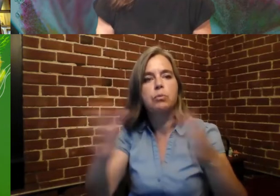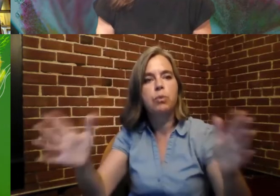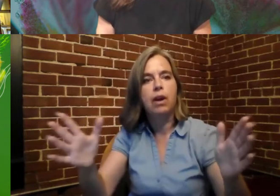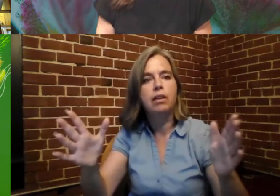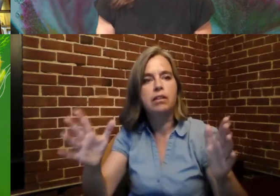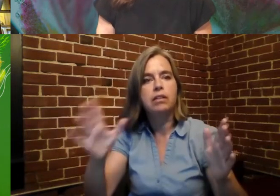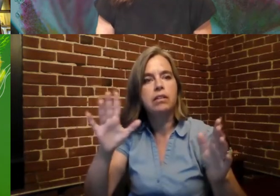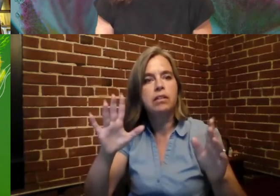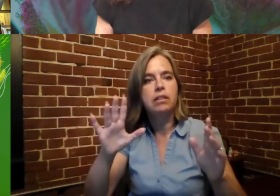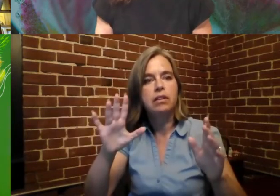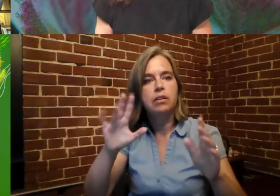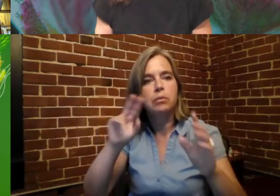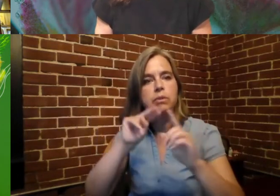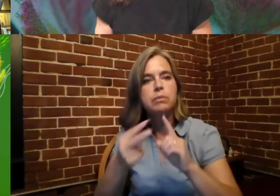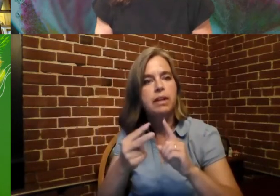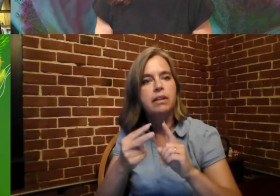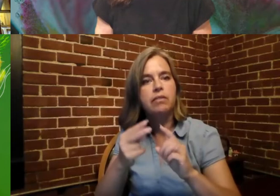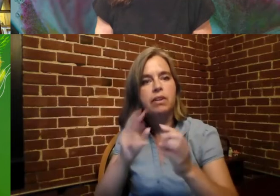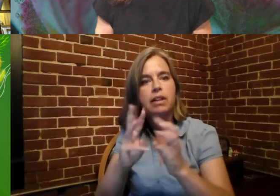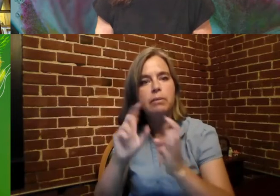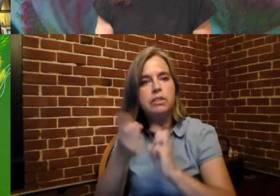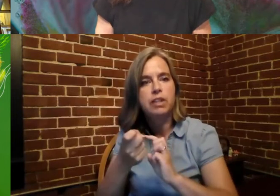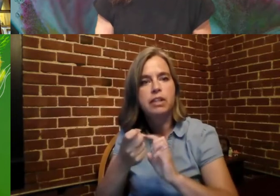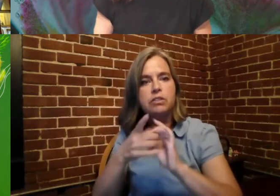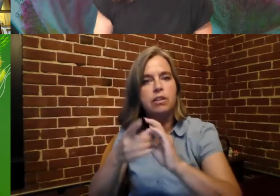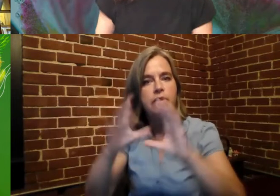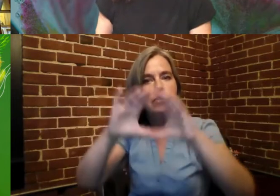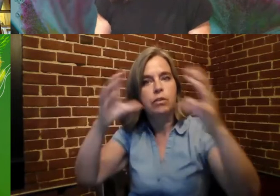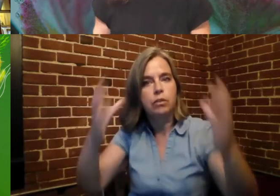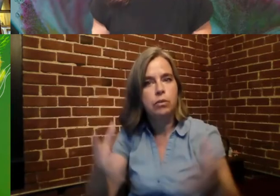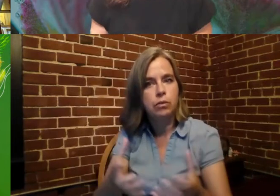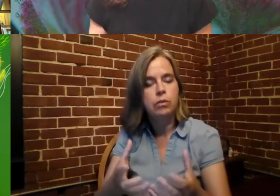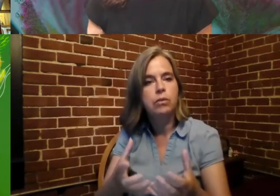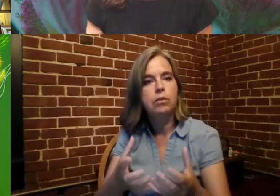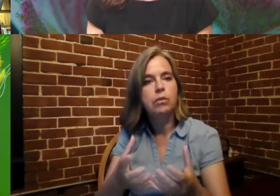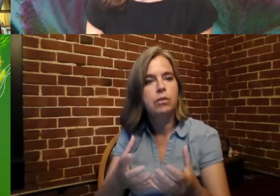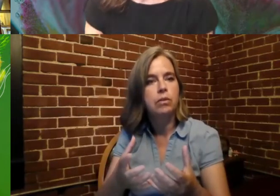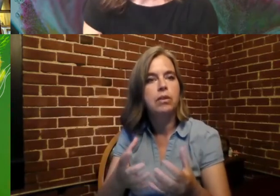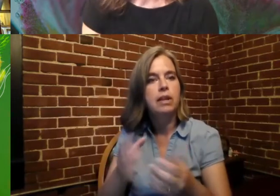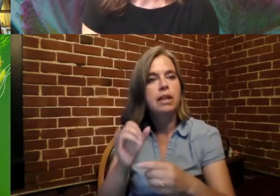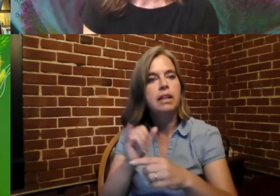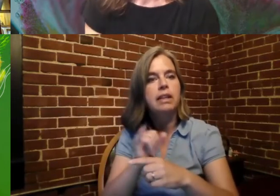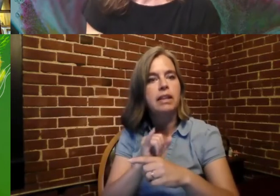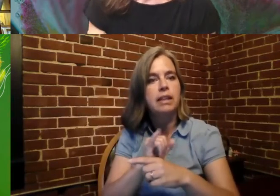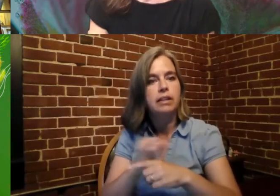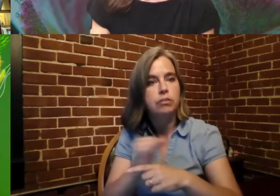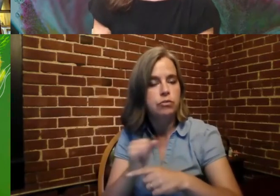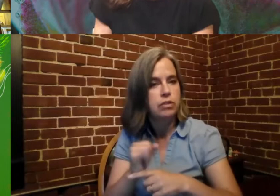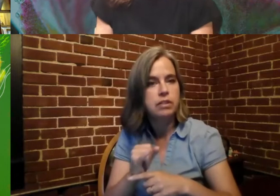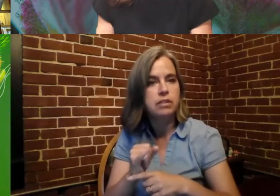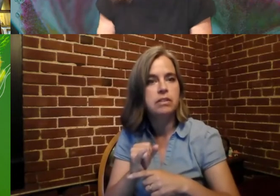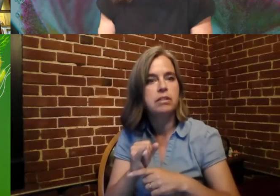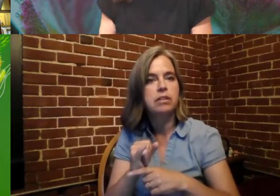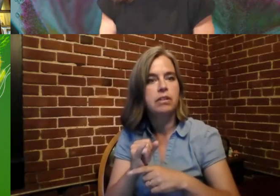and how, you know, from the industrialization of